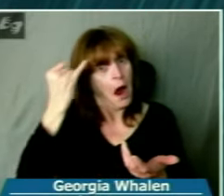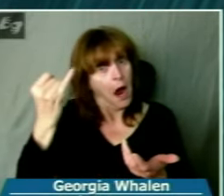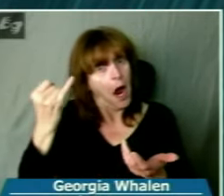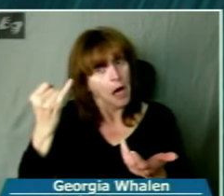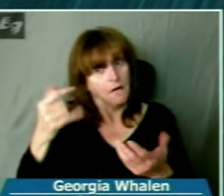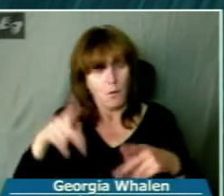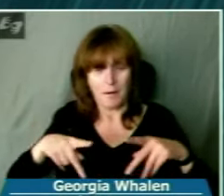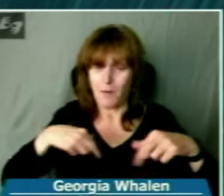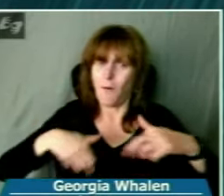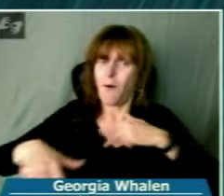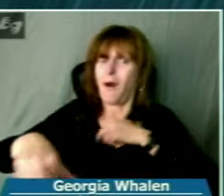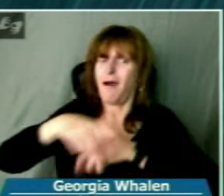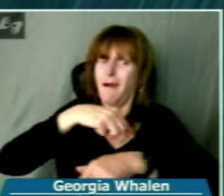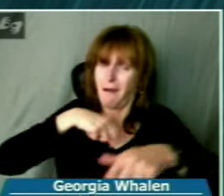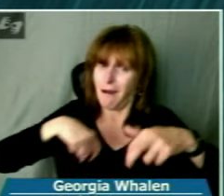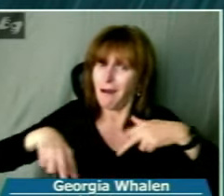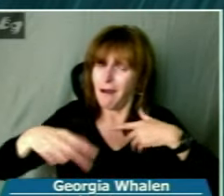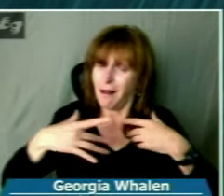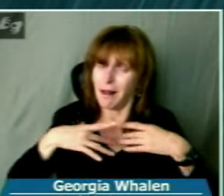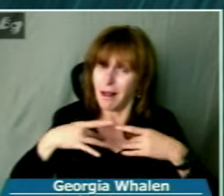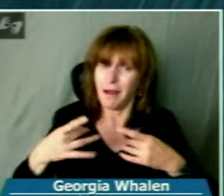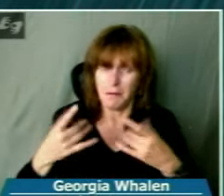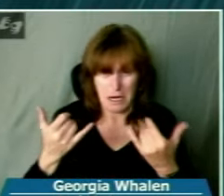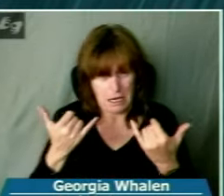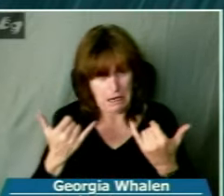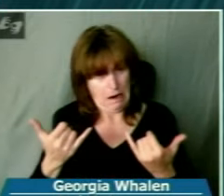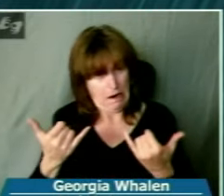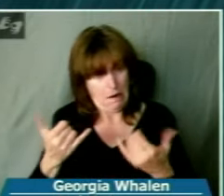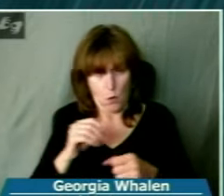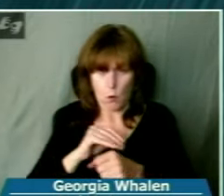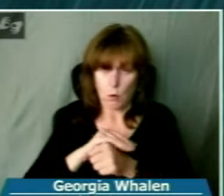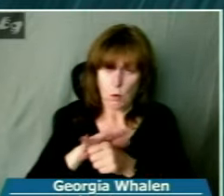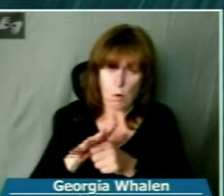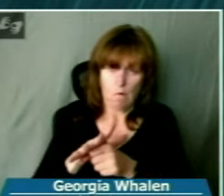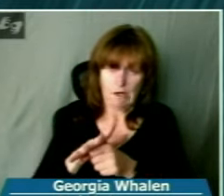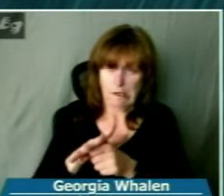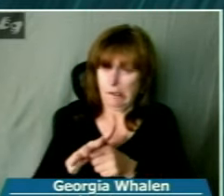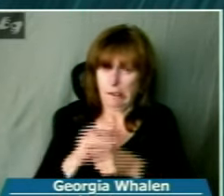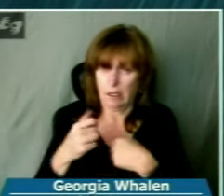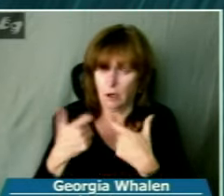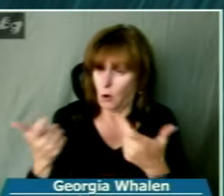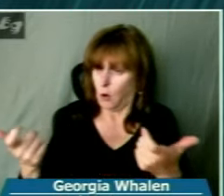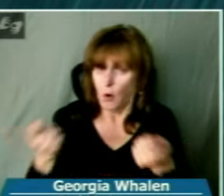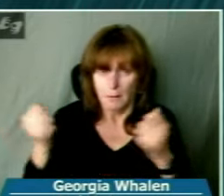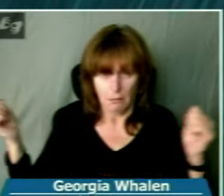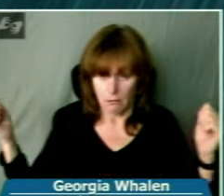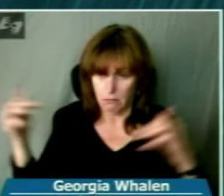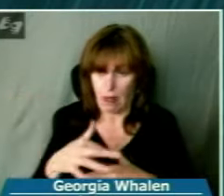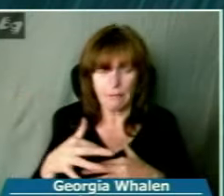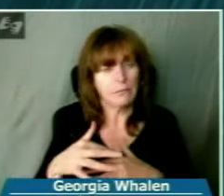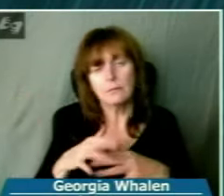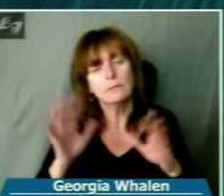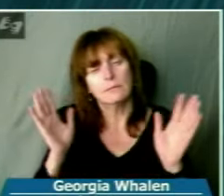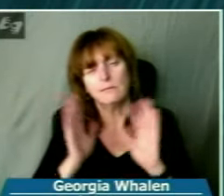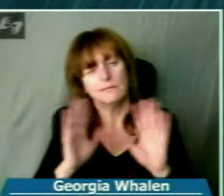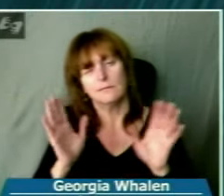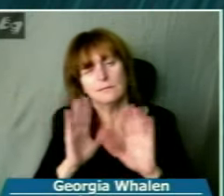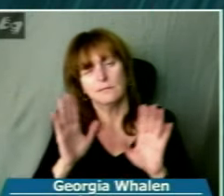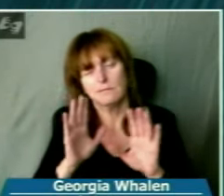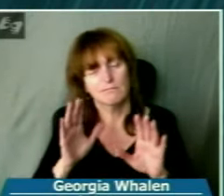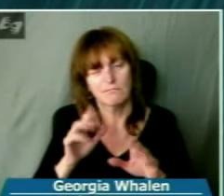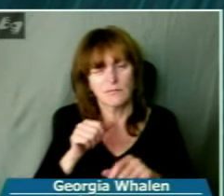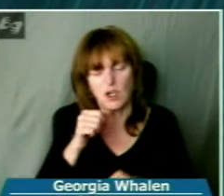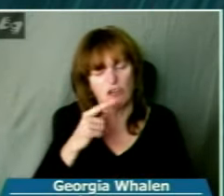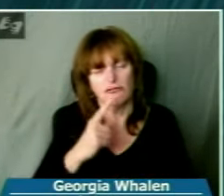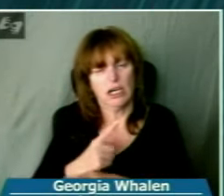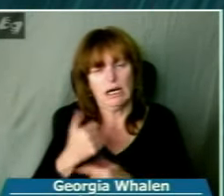of separate space for people to get activity into. Right now, all the trails are open. The waterfront trails